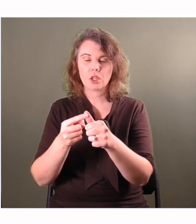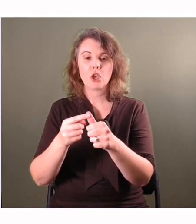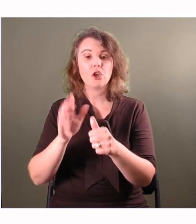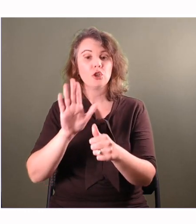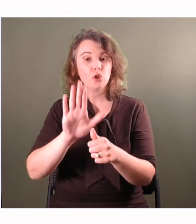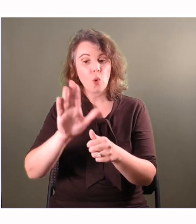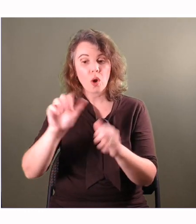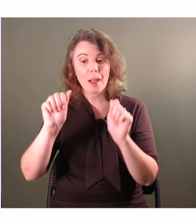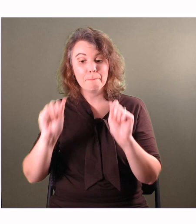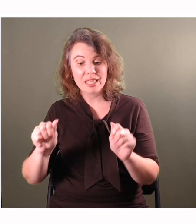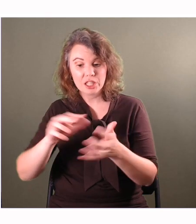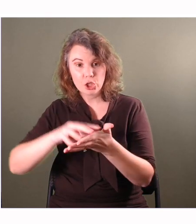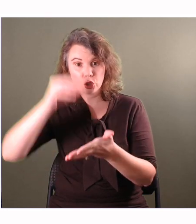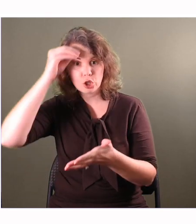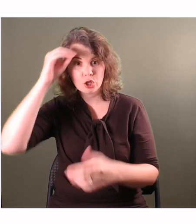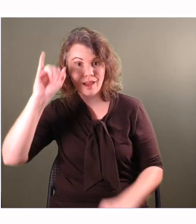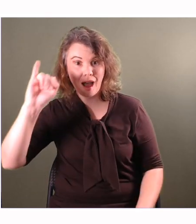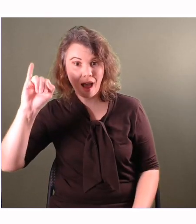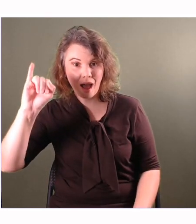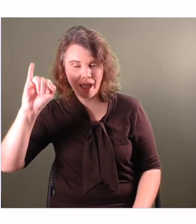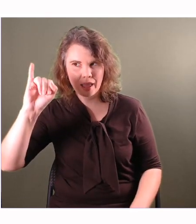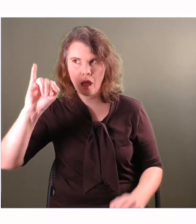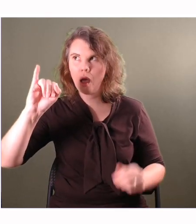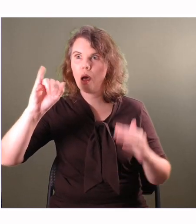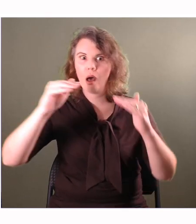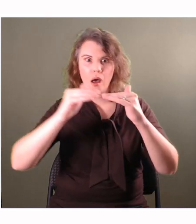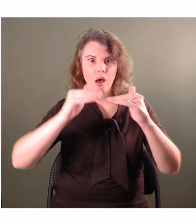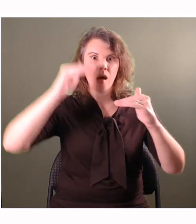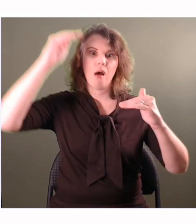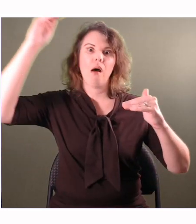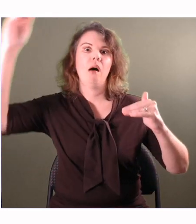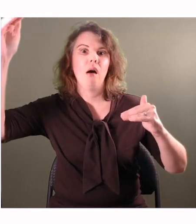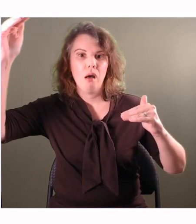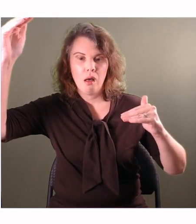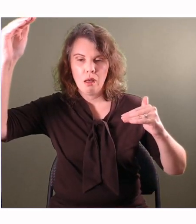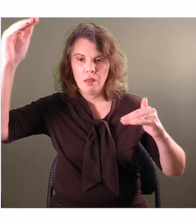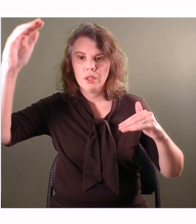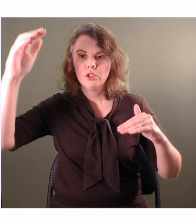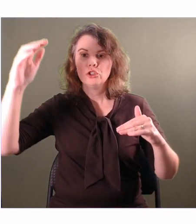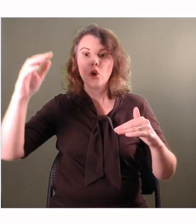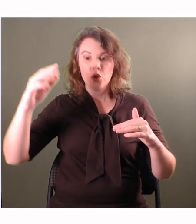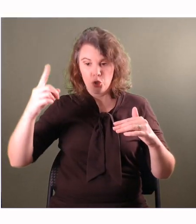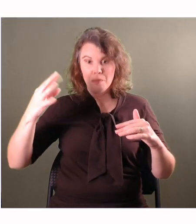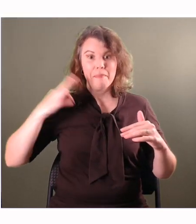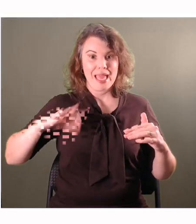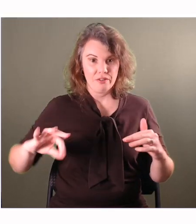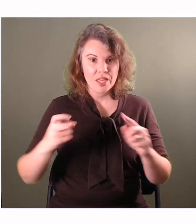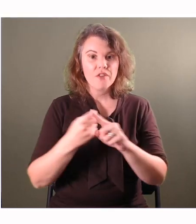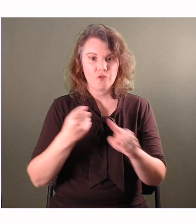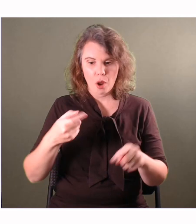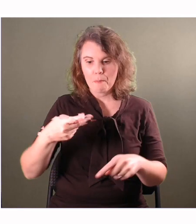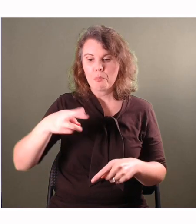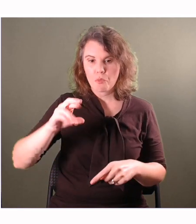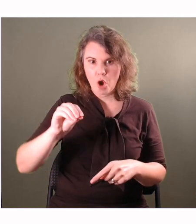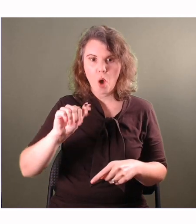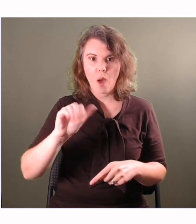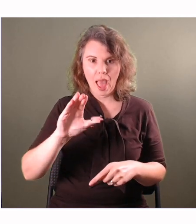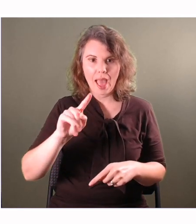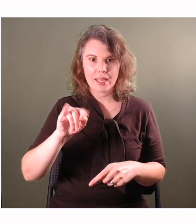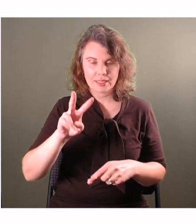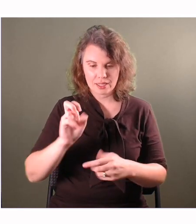your ability to learn the I pattern starts way up here, so you're experiencing proactive interference, and